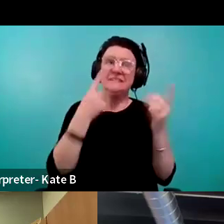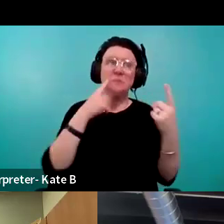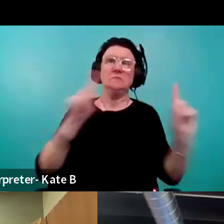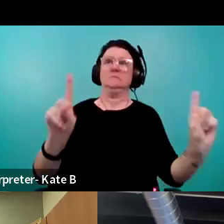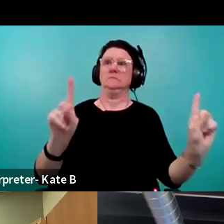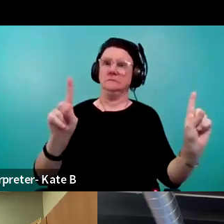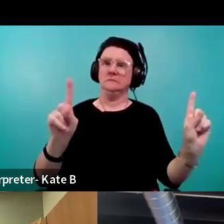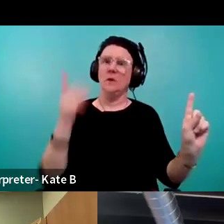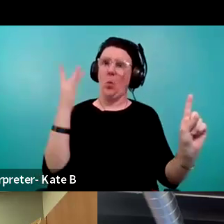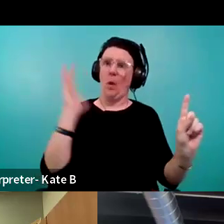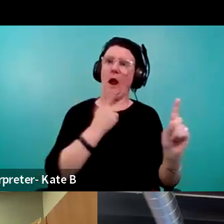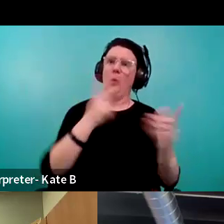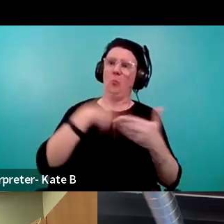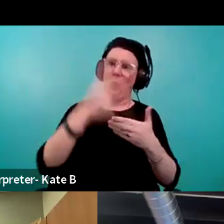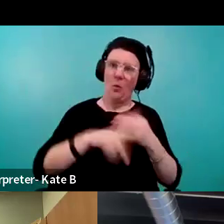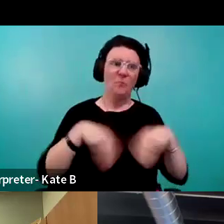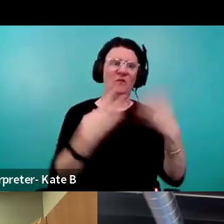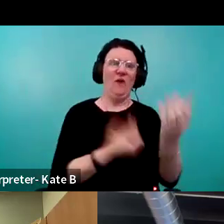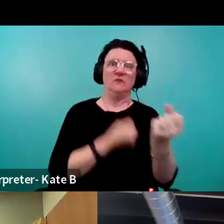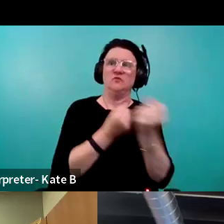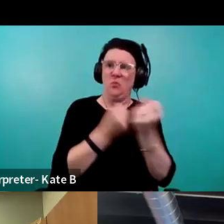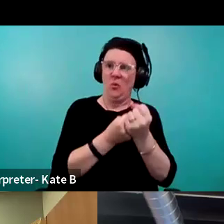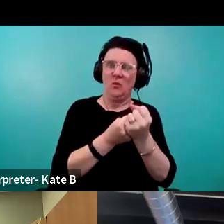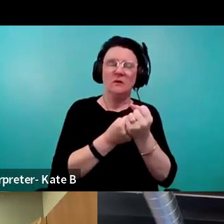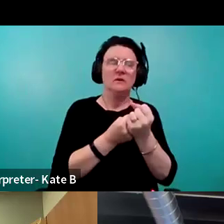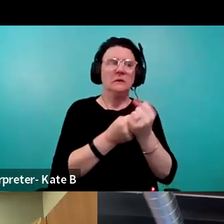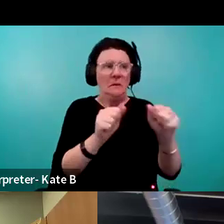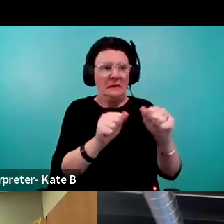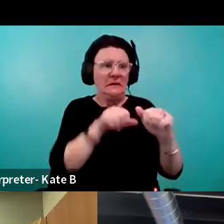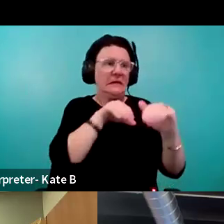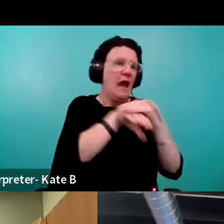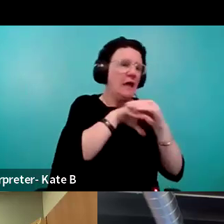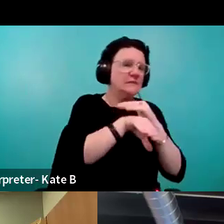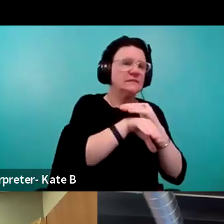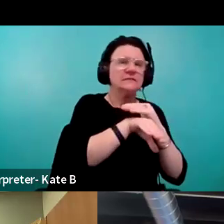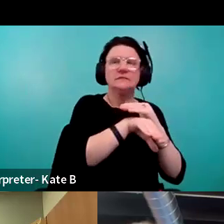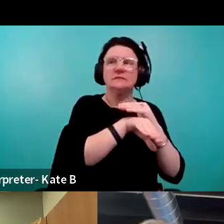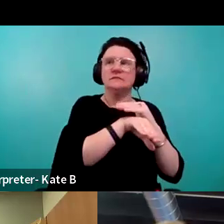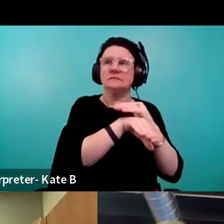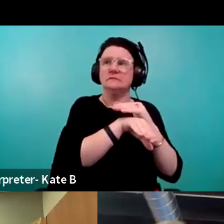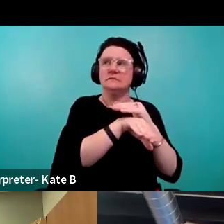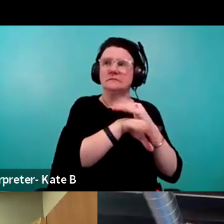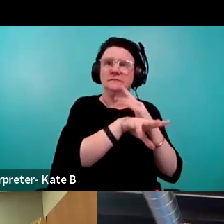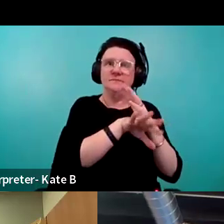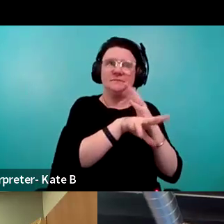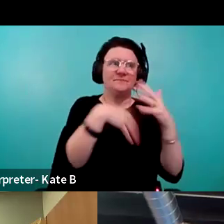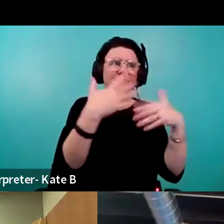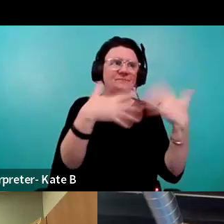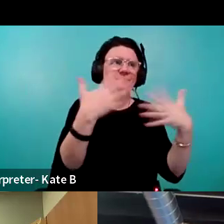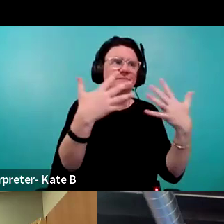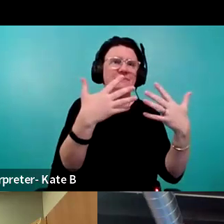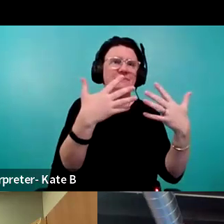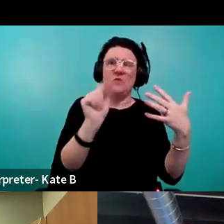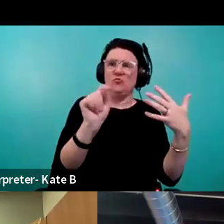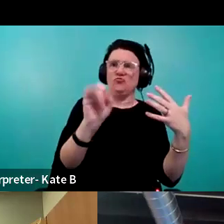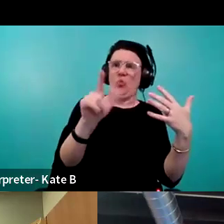ours that provide the abilities, the means, the